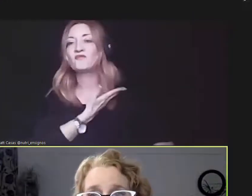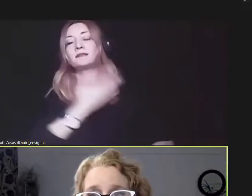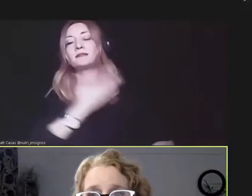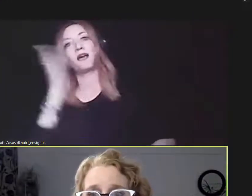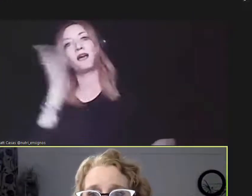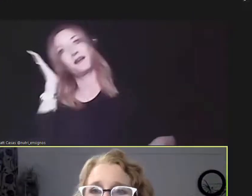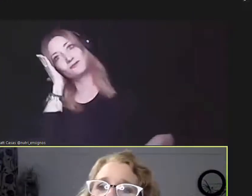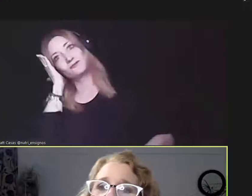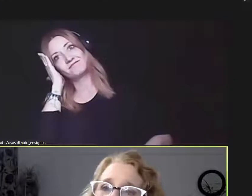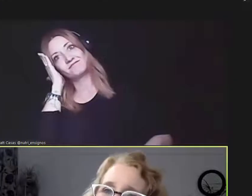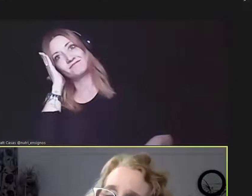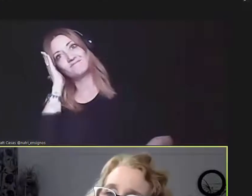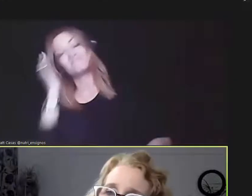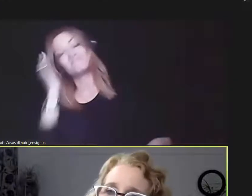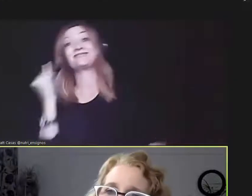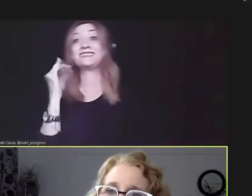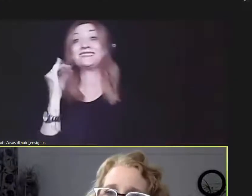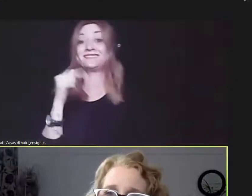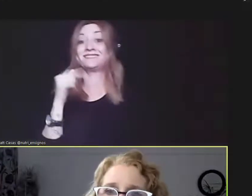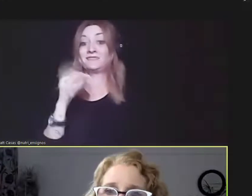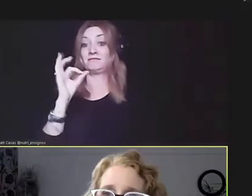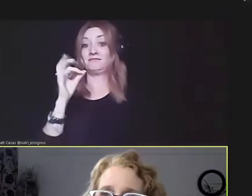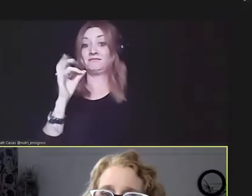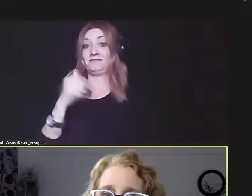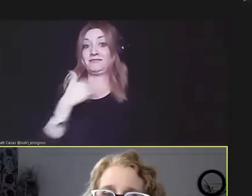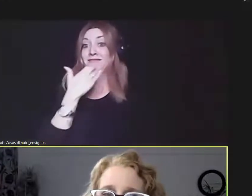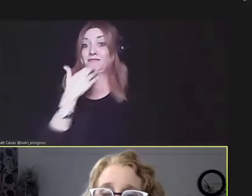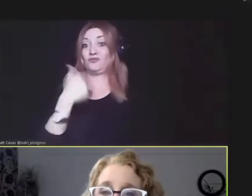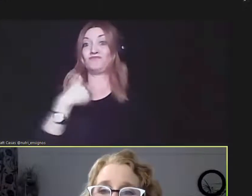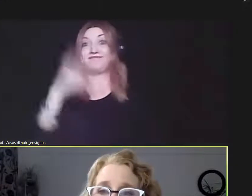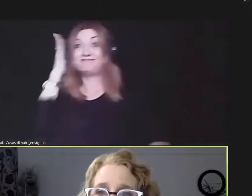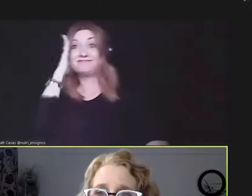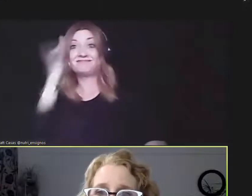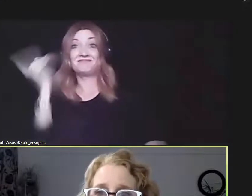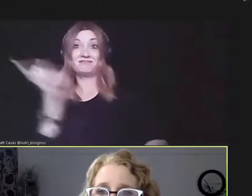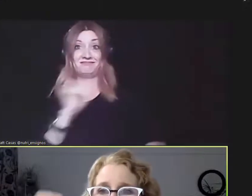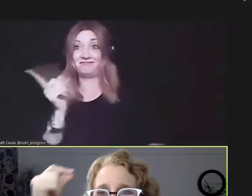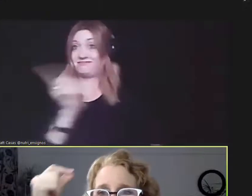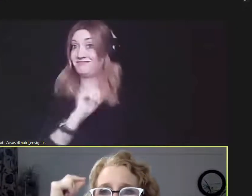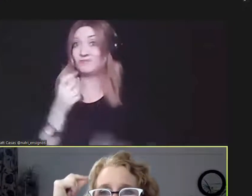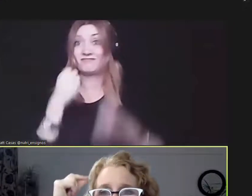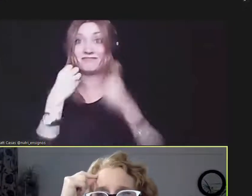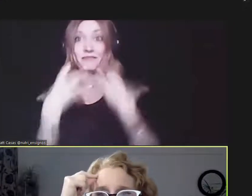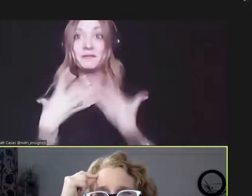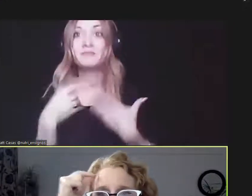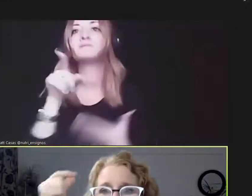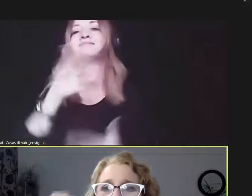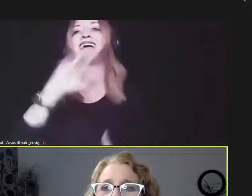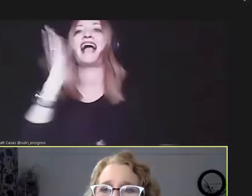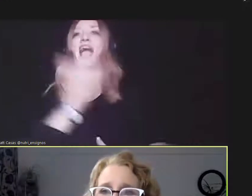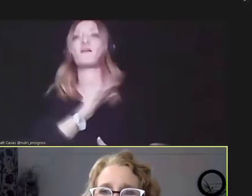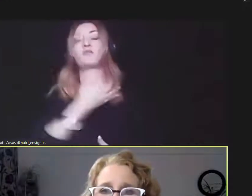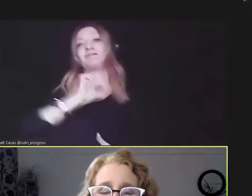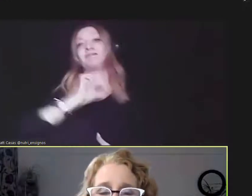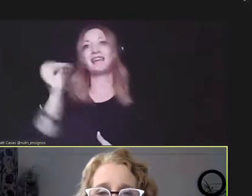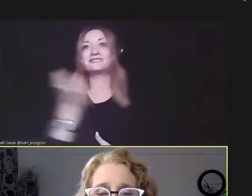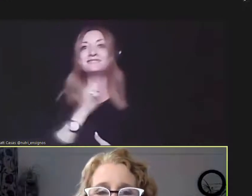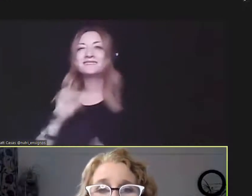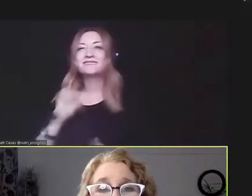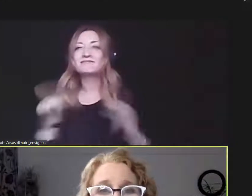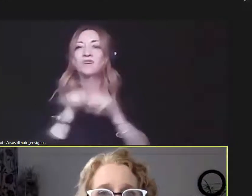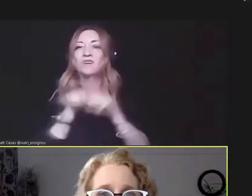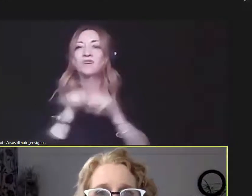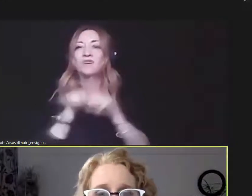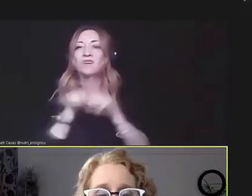sleeping properly, can also affect your gut. So make sure that mind-gut